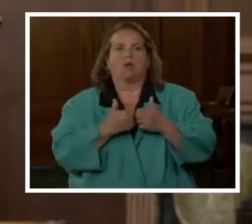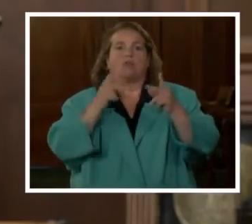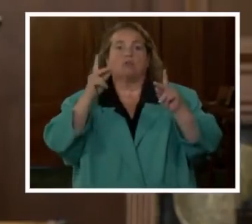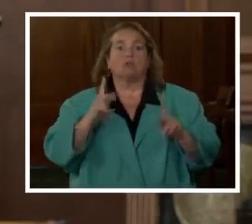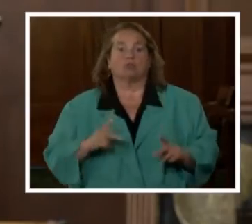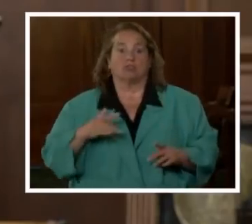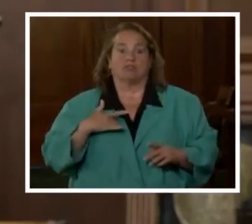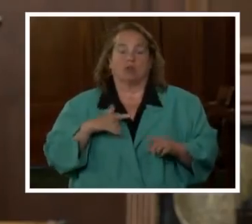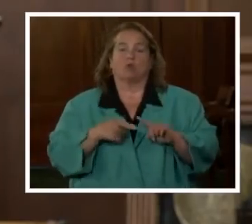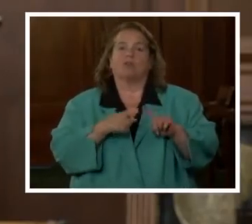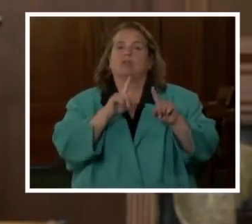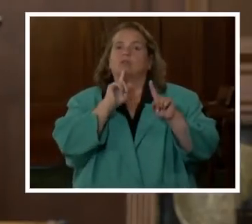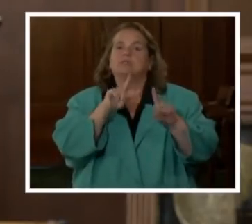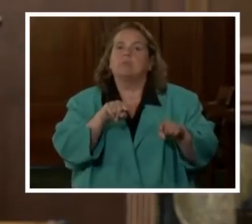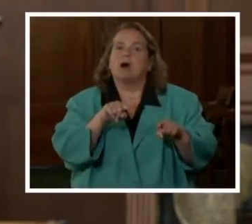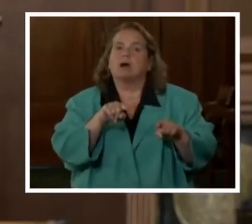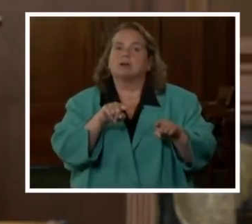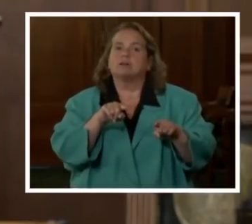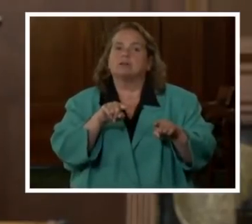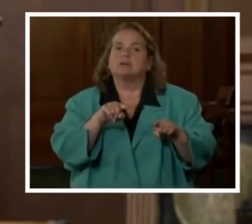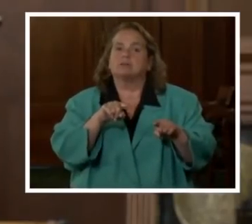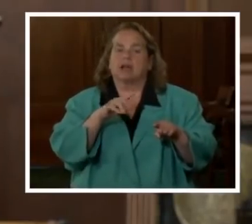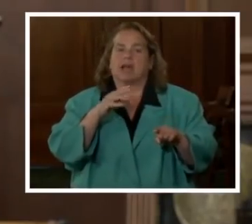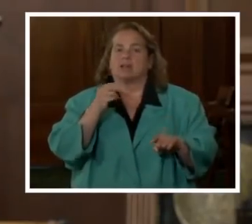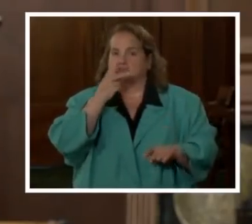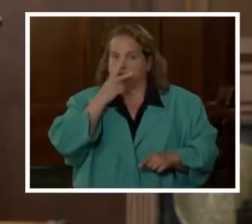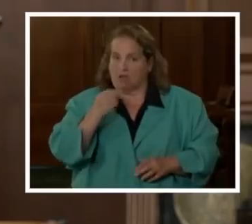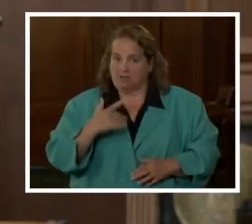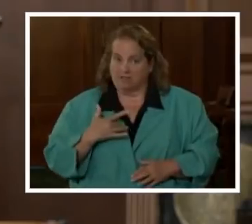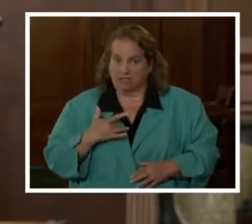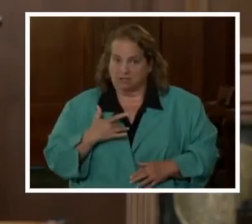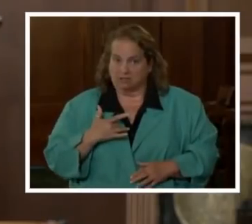saw and felt.